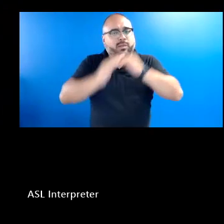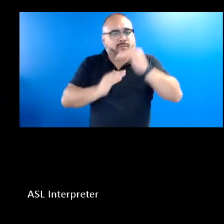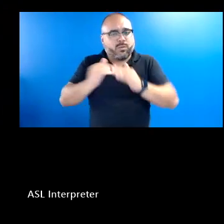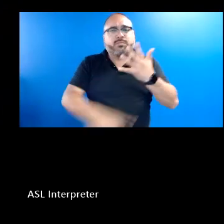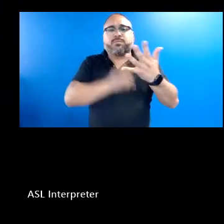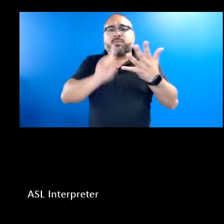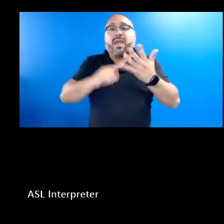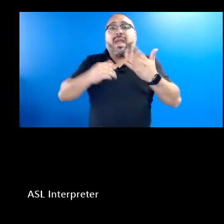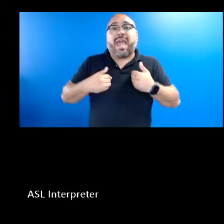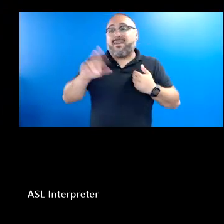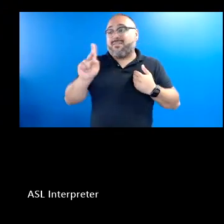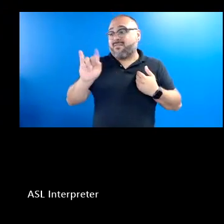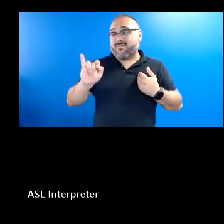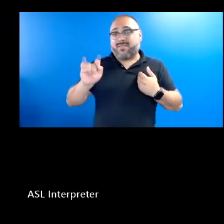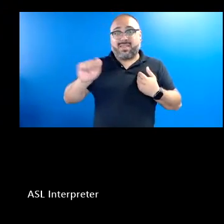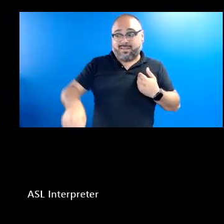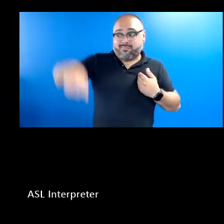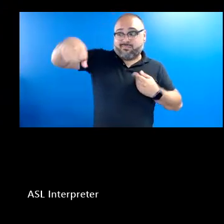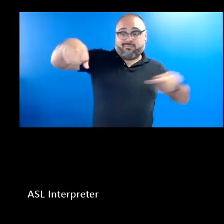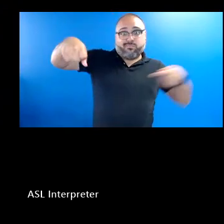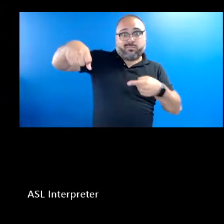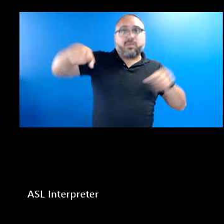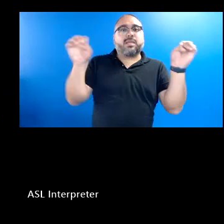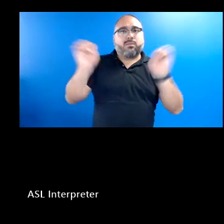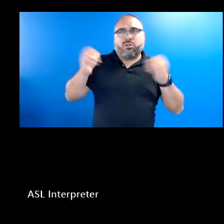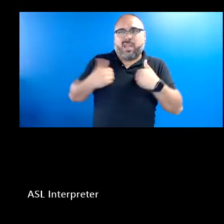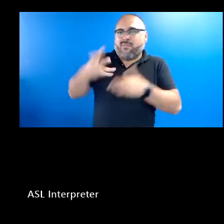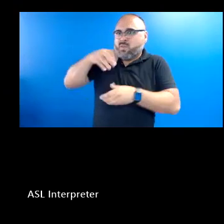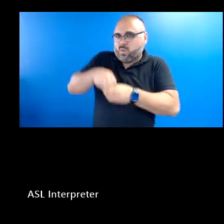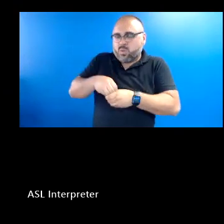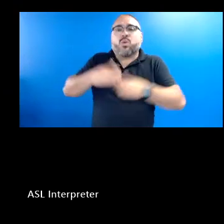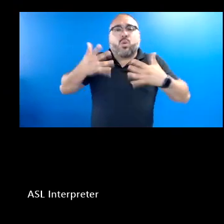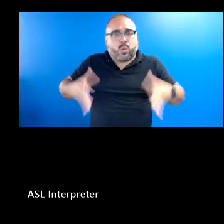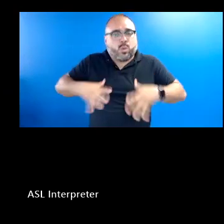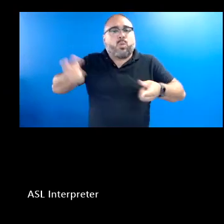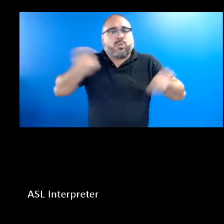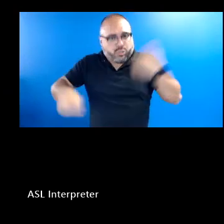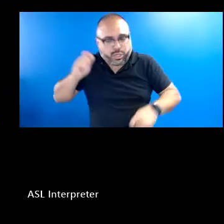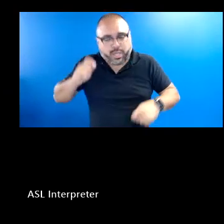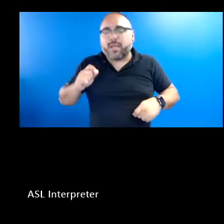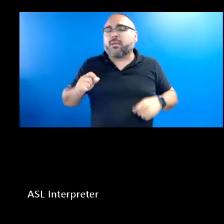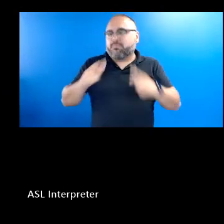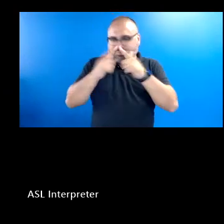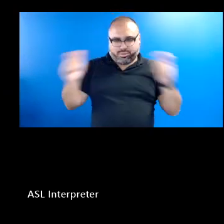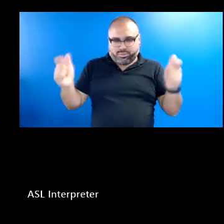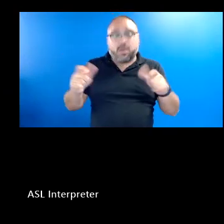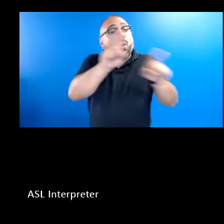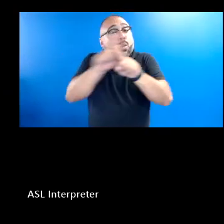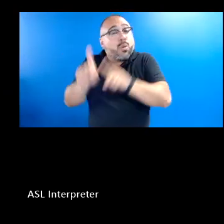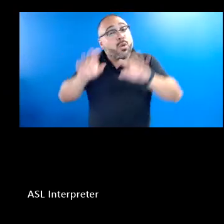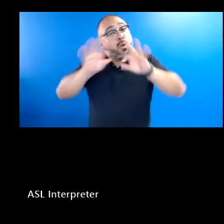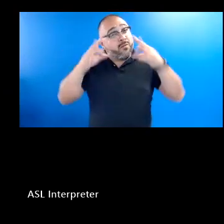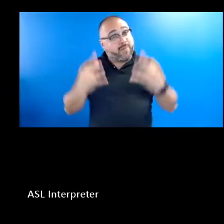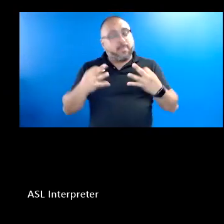to-go bag, which is an emergency bag with essentials, including a change of clothes. And also make sure your family members have a plan